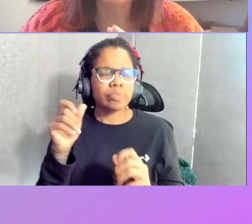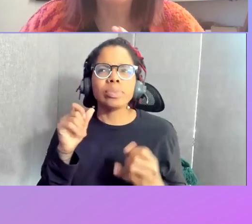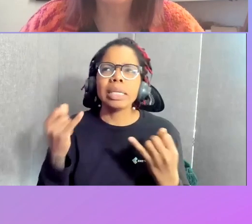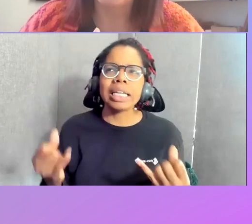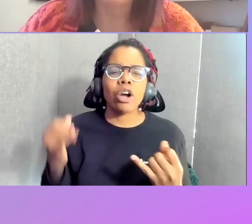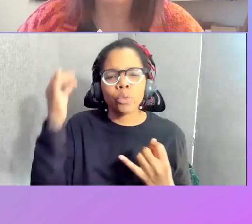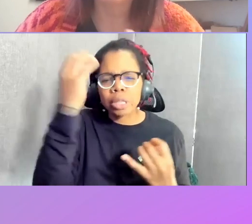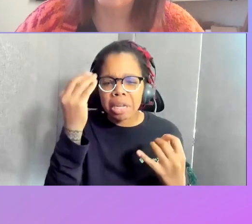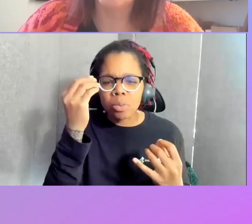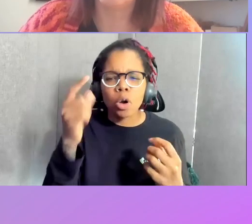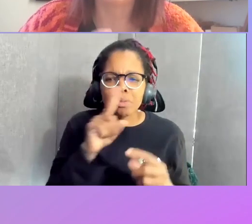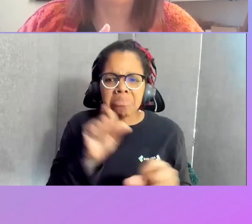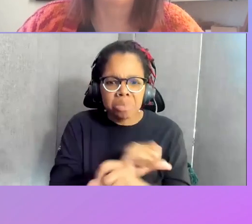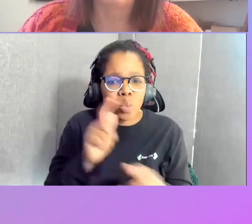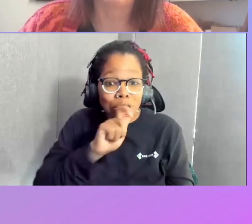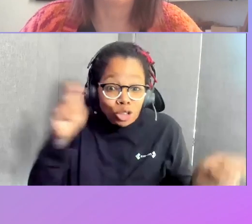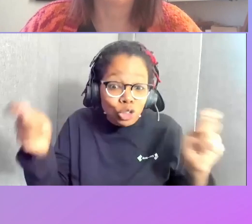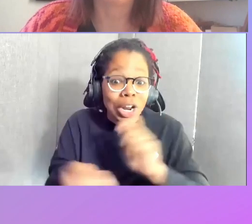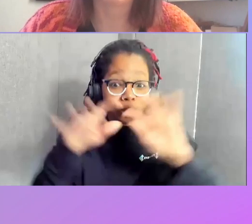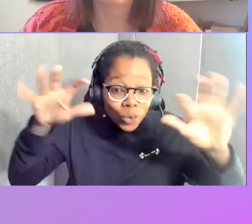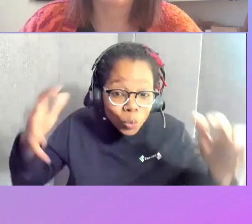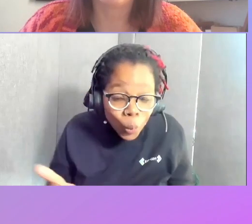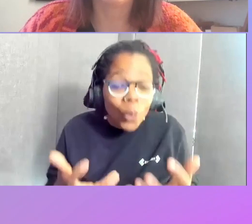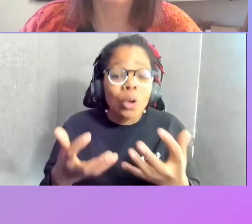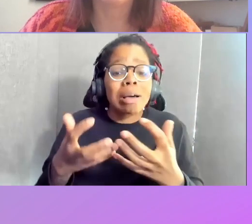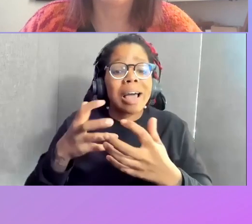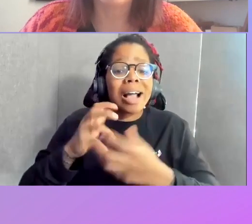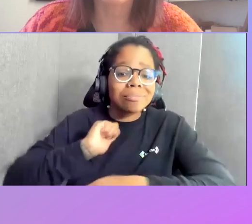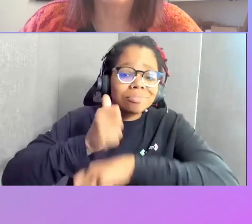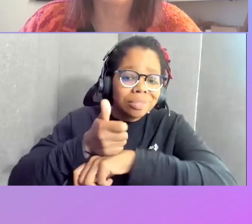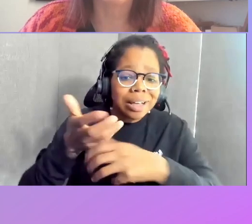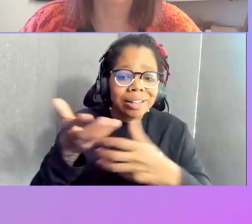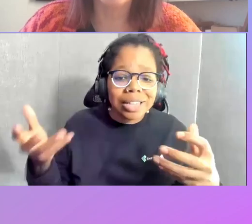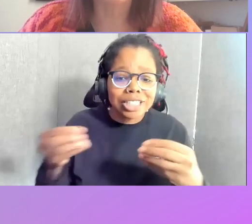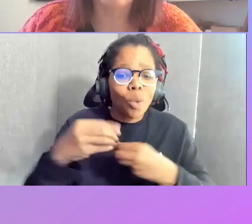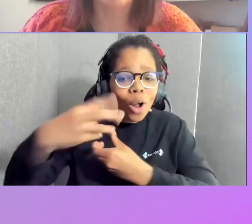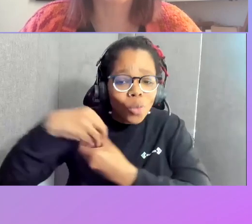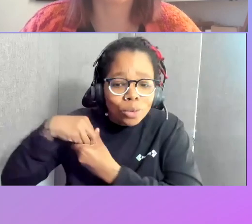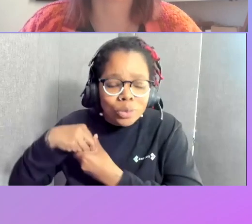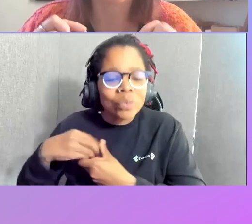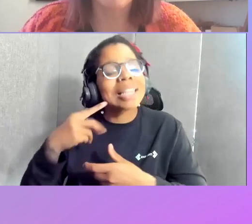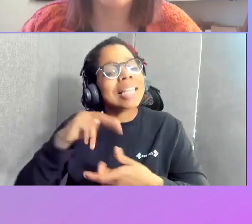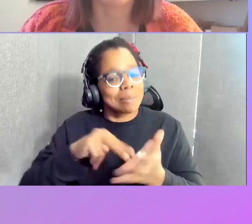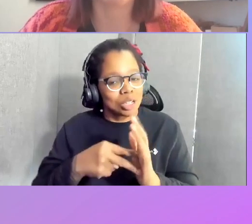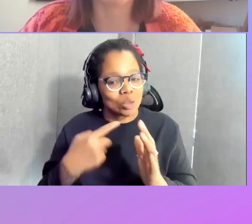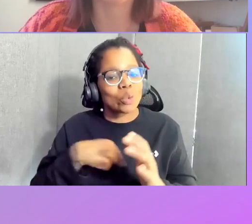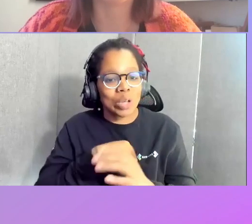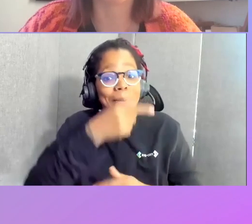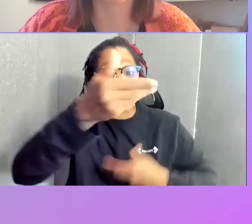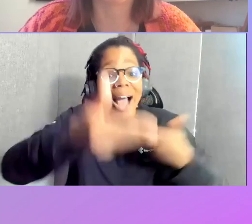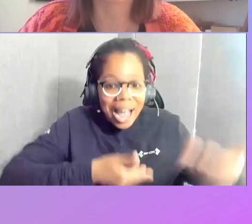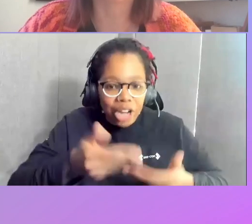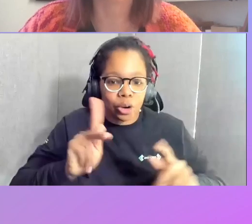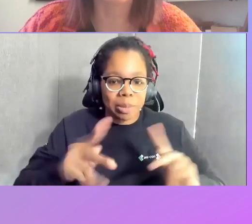about really changing the world by creating things in a more inclusive environment, then we're really talking about hiring people